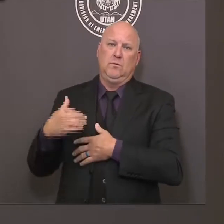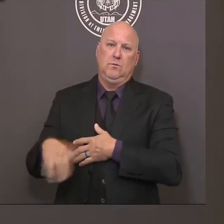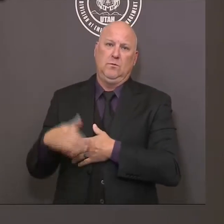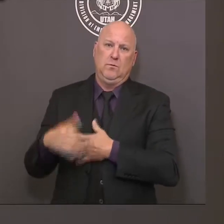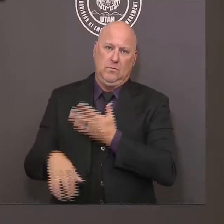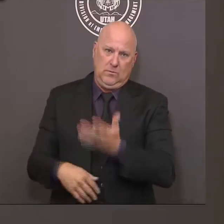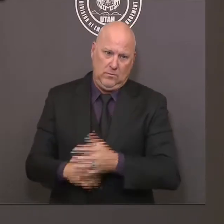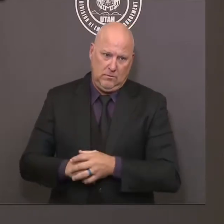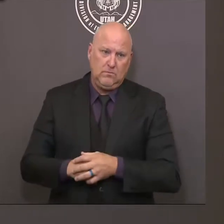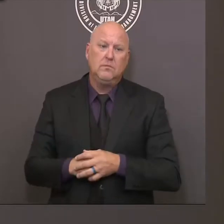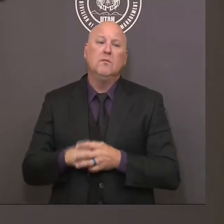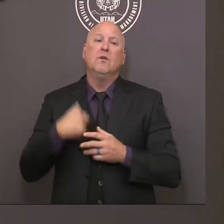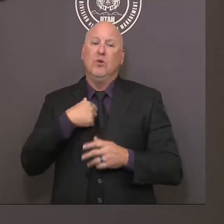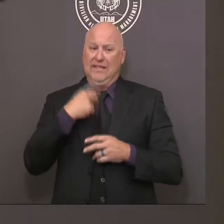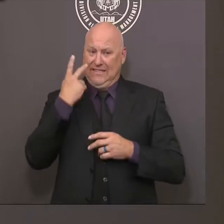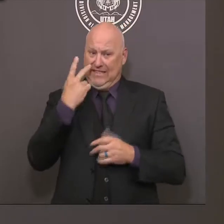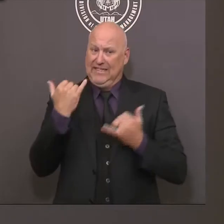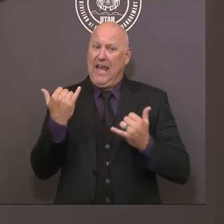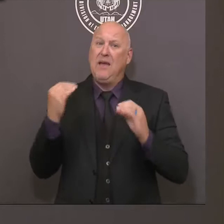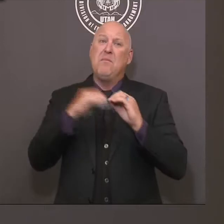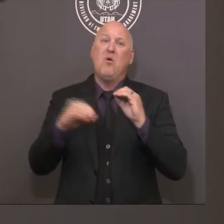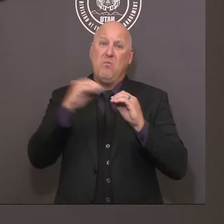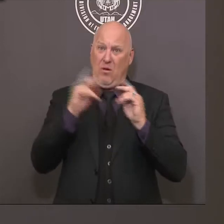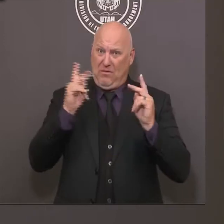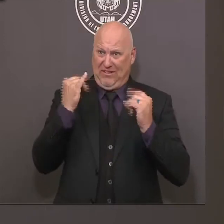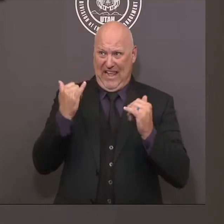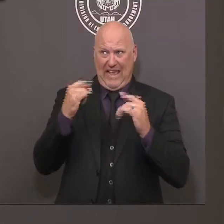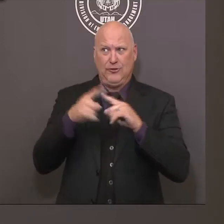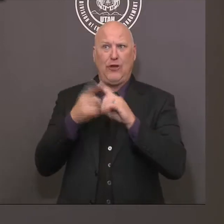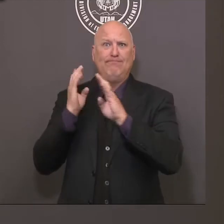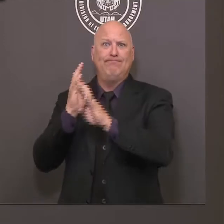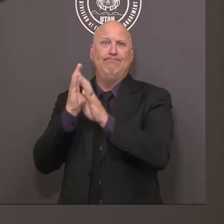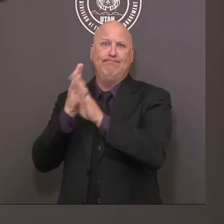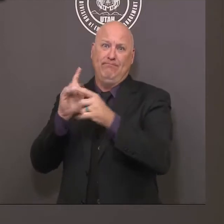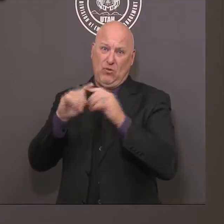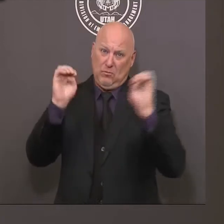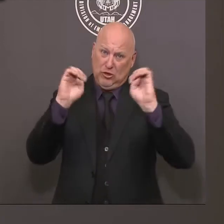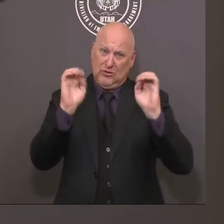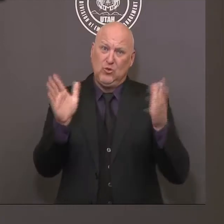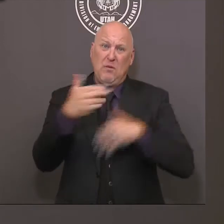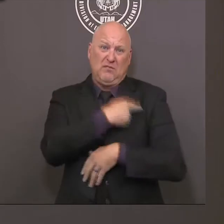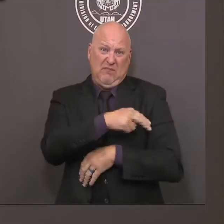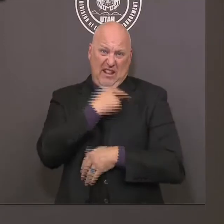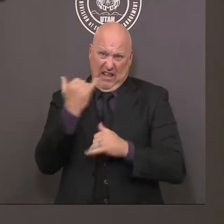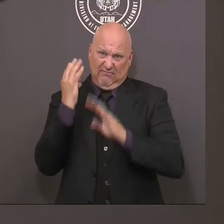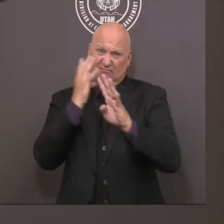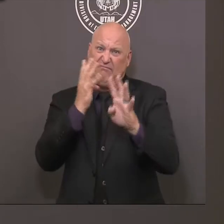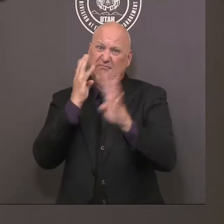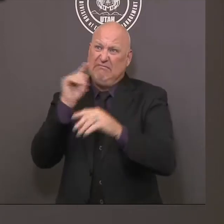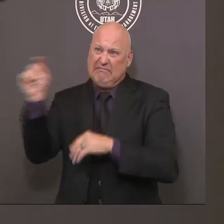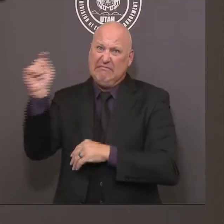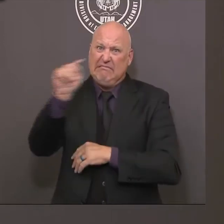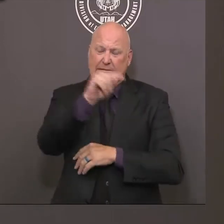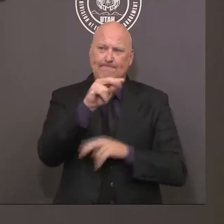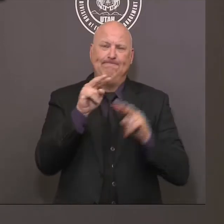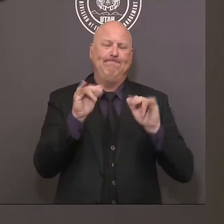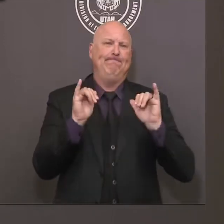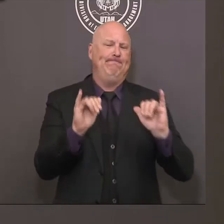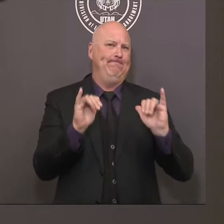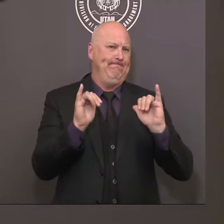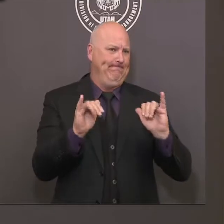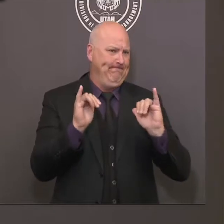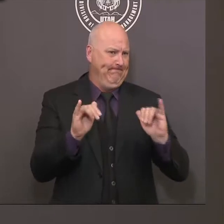admitted to the hospitals. Hospital and healthcare visits are down, but the severity of those visits are